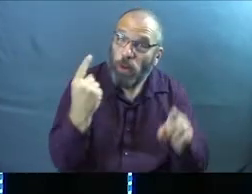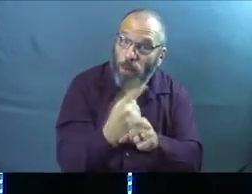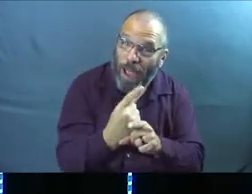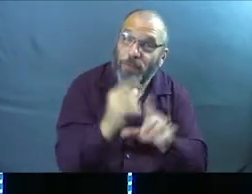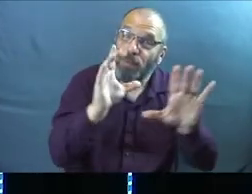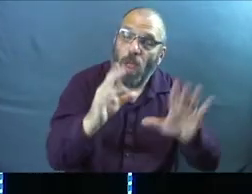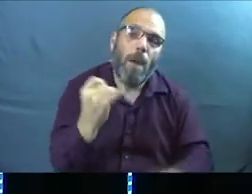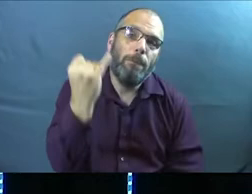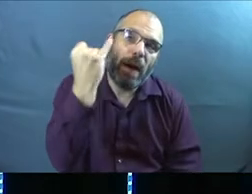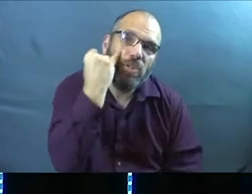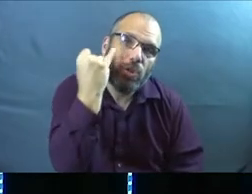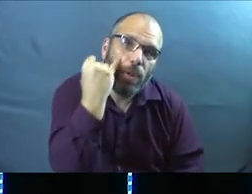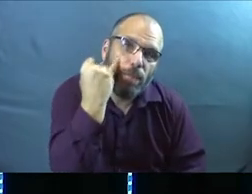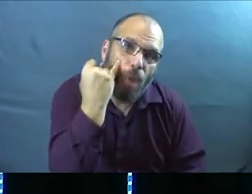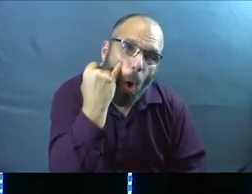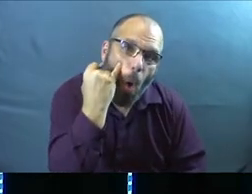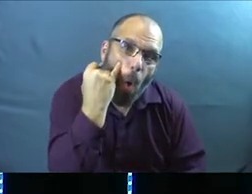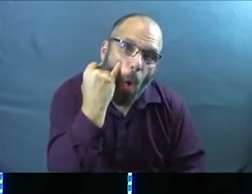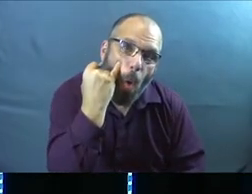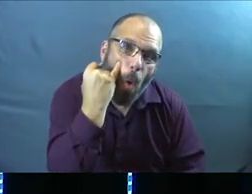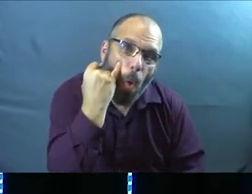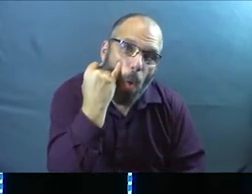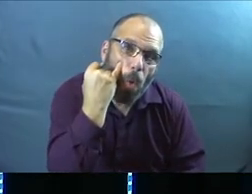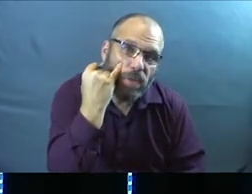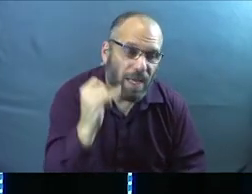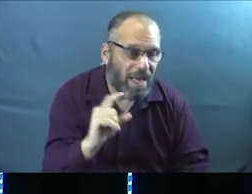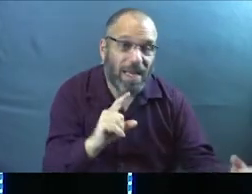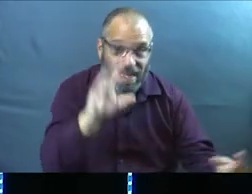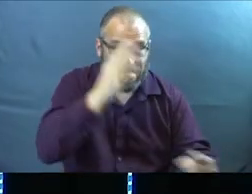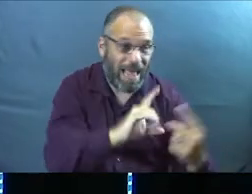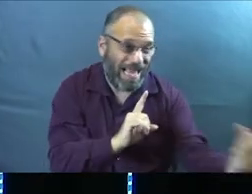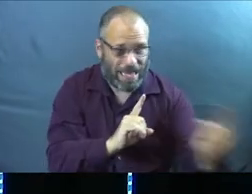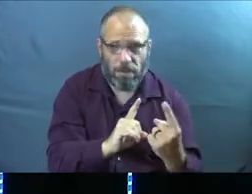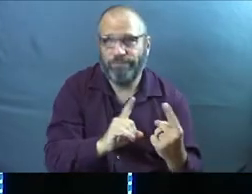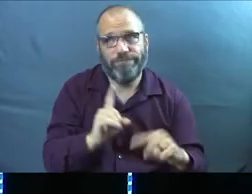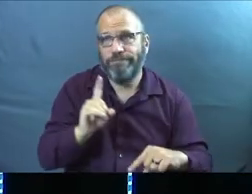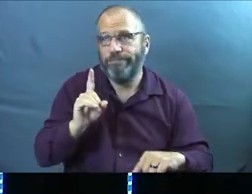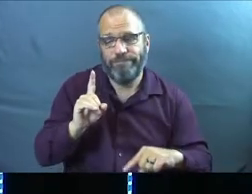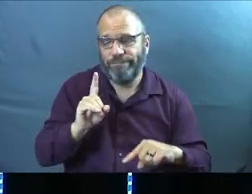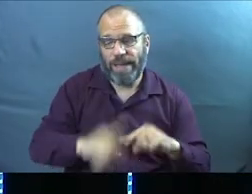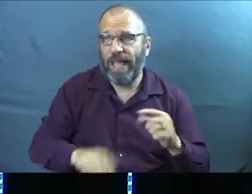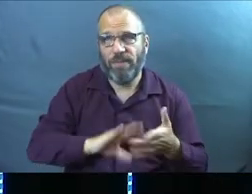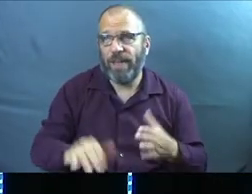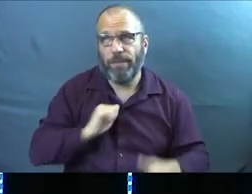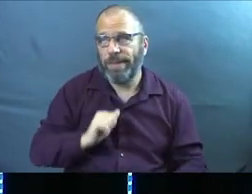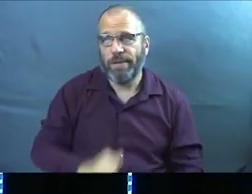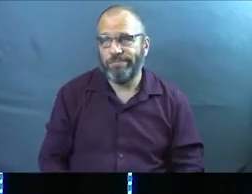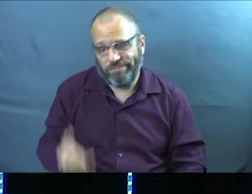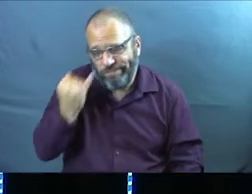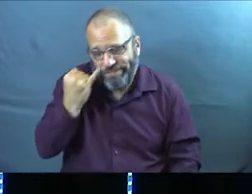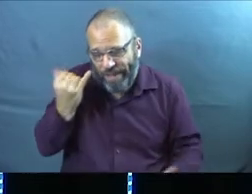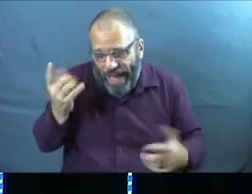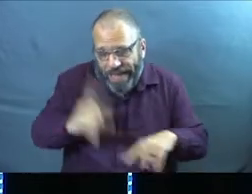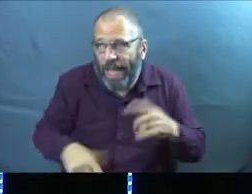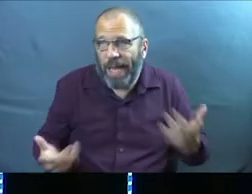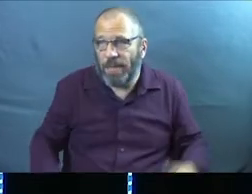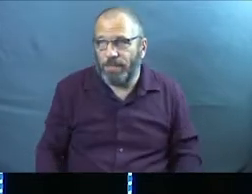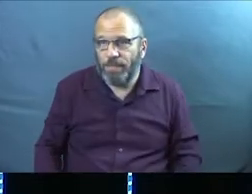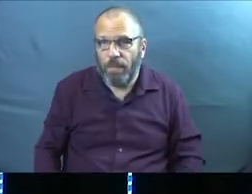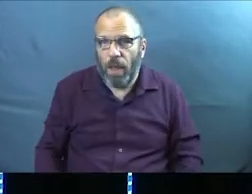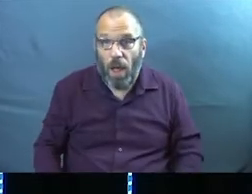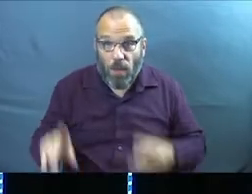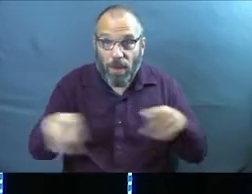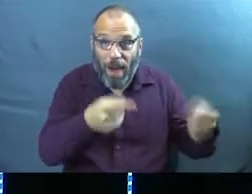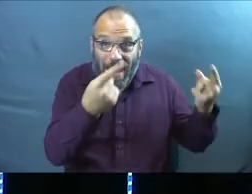says. What if the prodigal said, yeah, but I can't be forgiven. I can't forgive myself. What if the